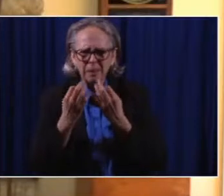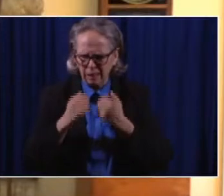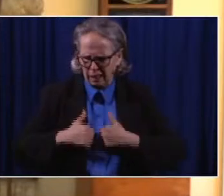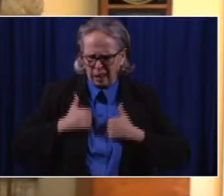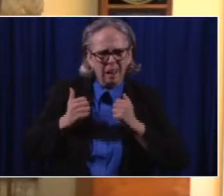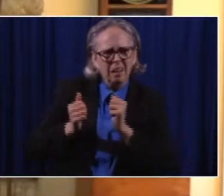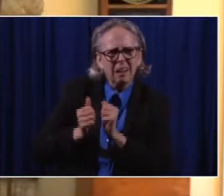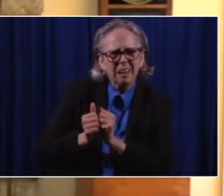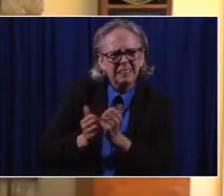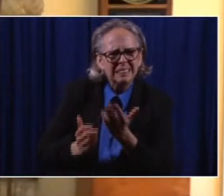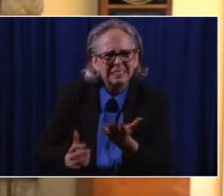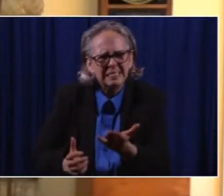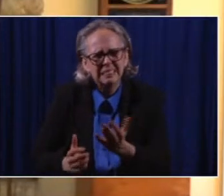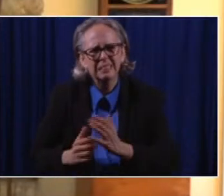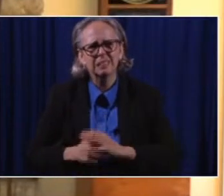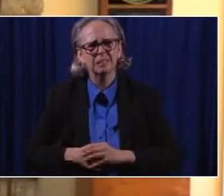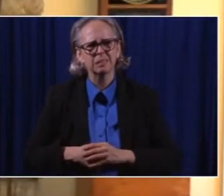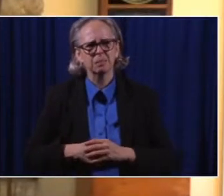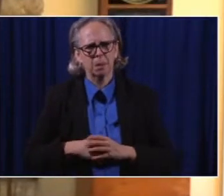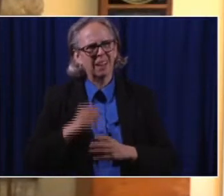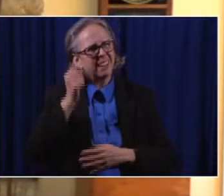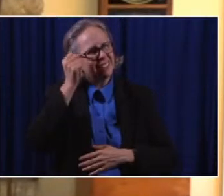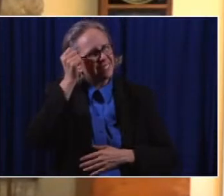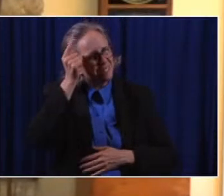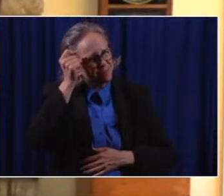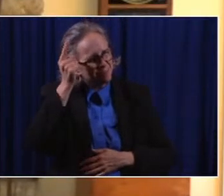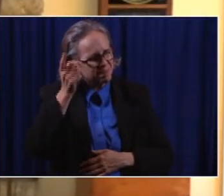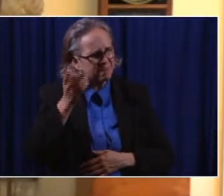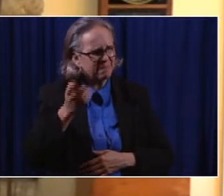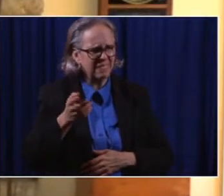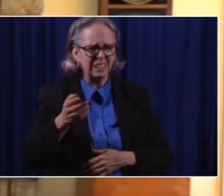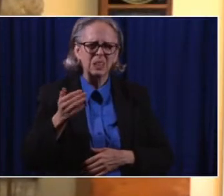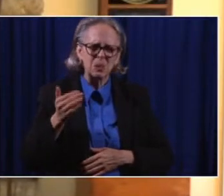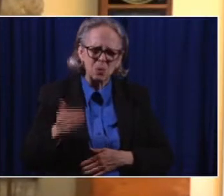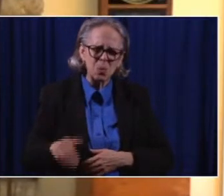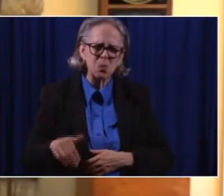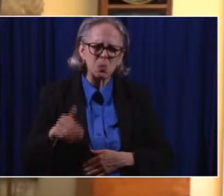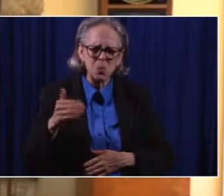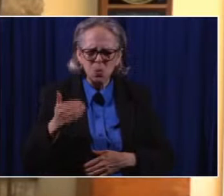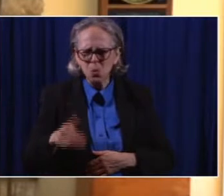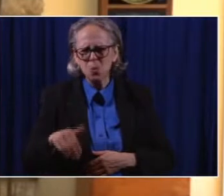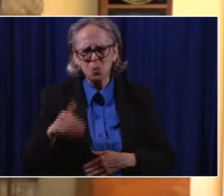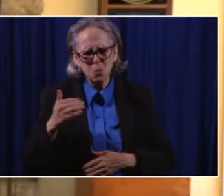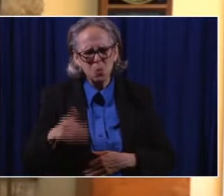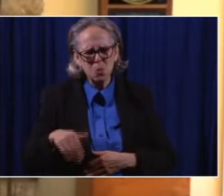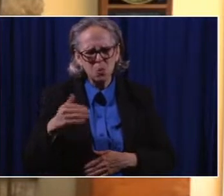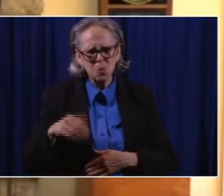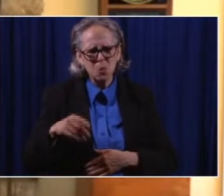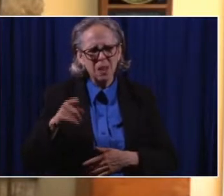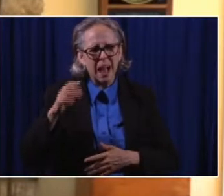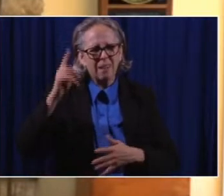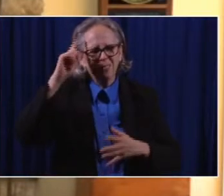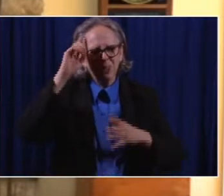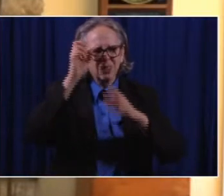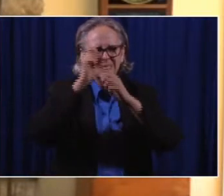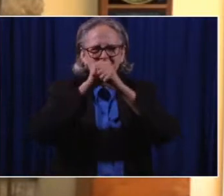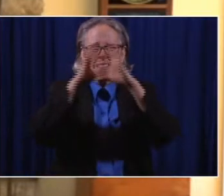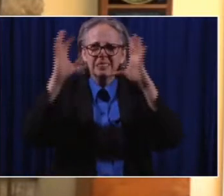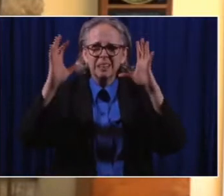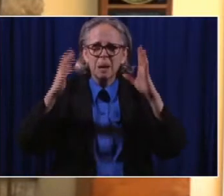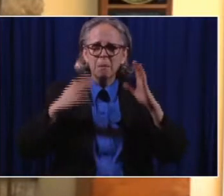think bringing home the reality of how this spreads is just very, very important. And I